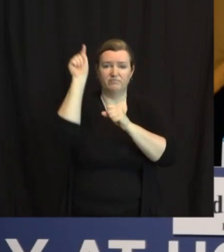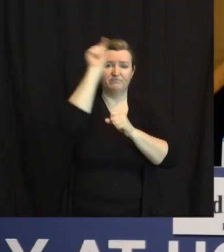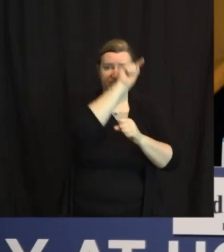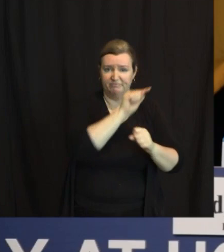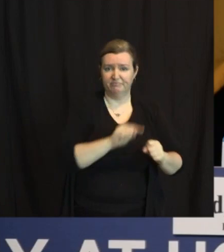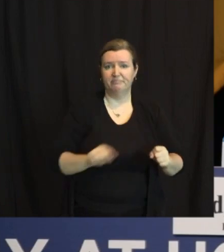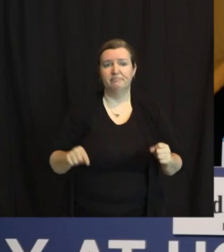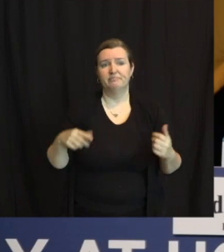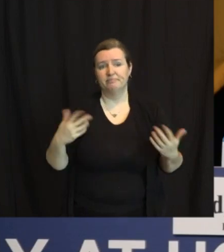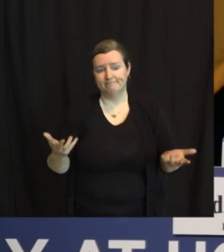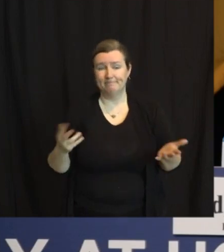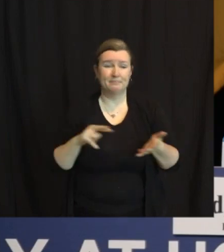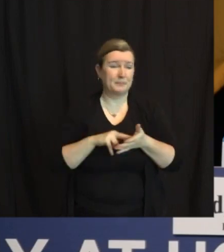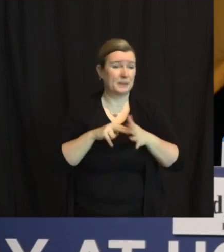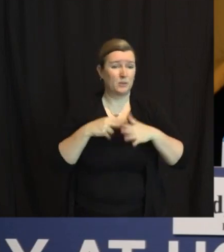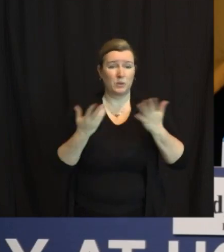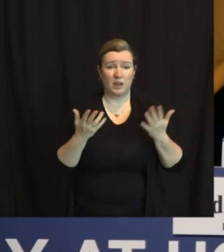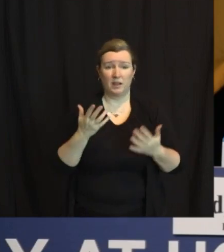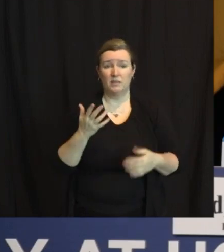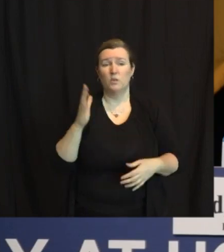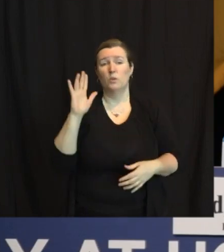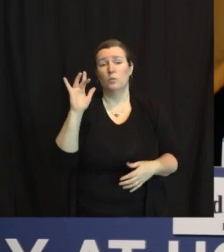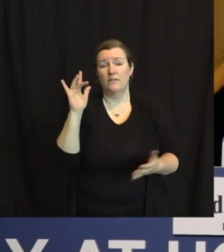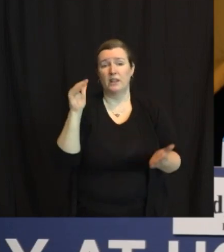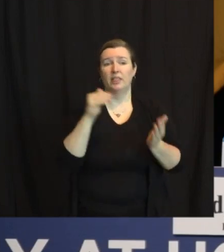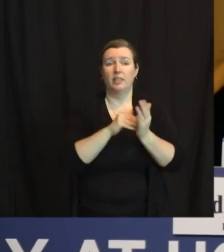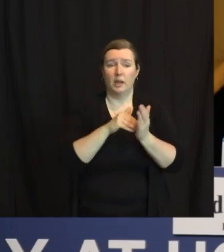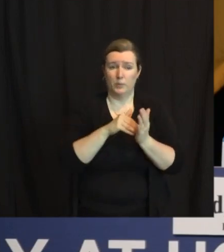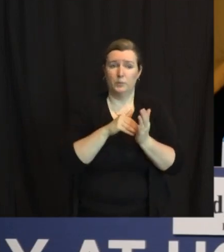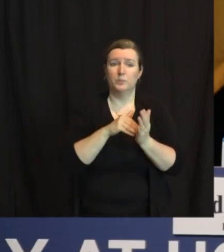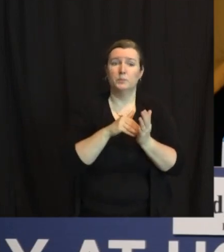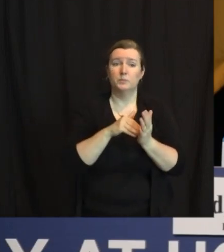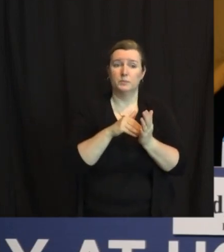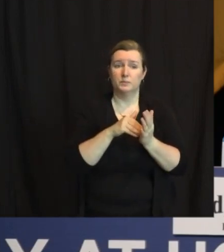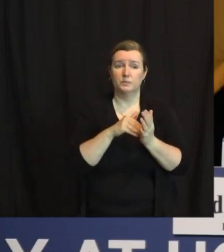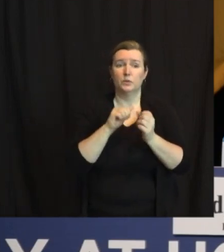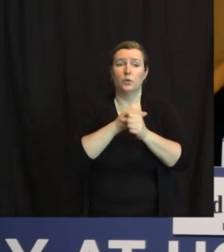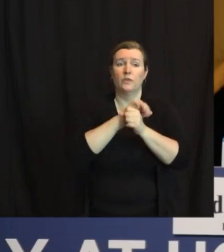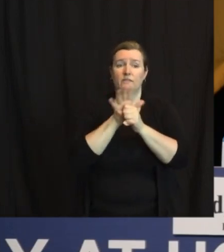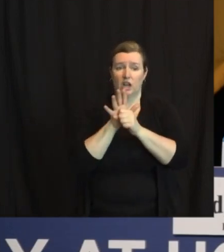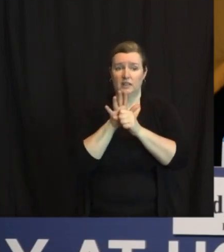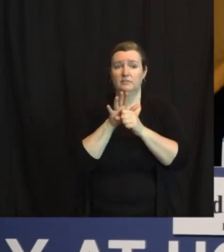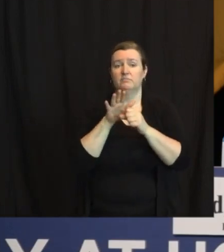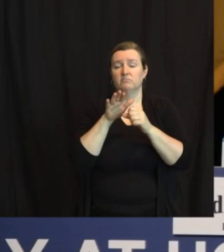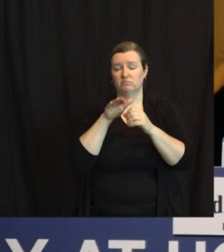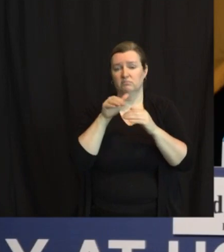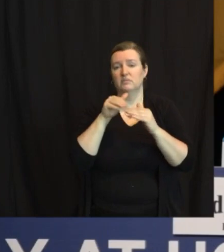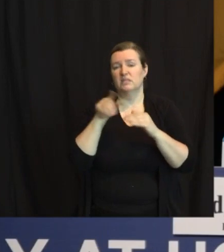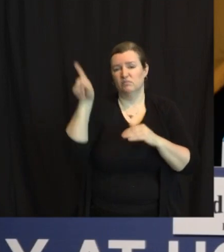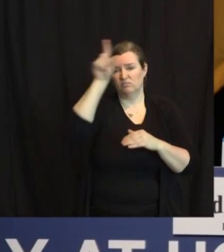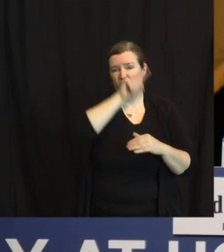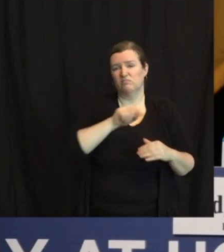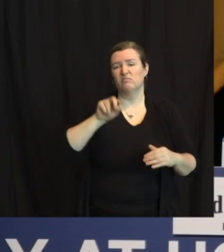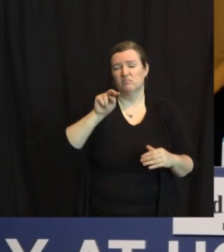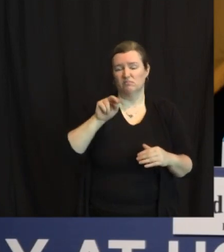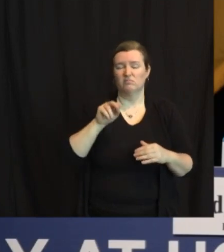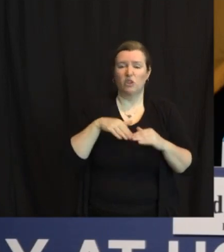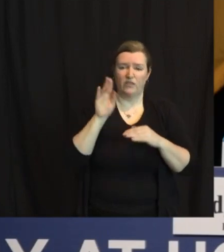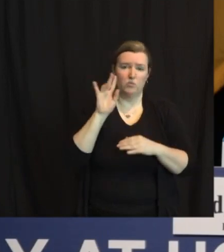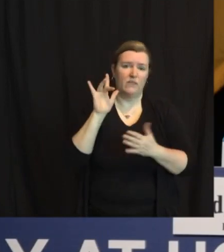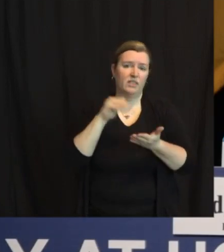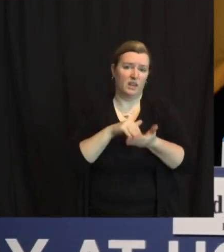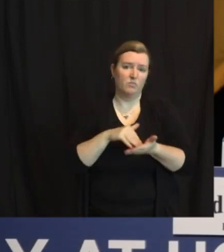almost 25,000 cases of COVID-19 in these facilities. At our state veteran